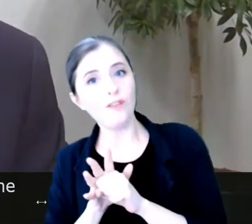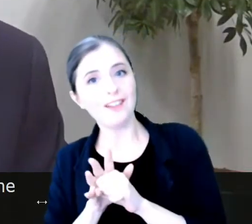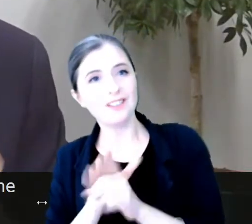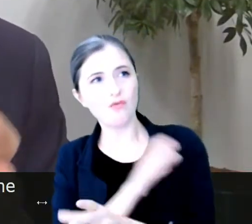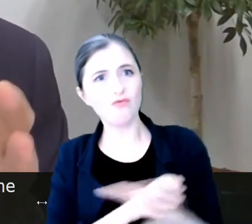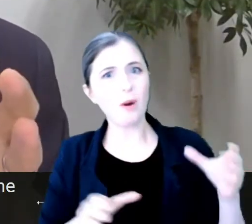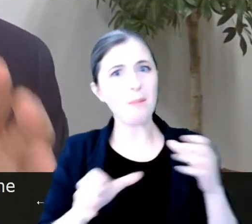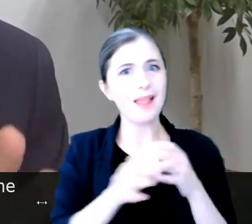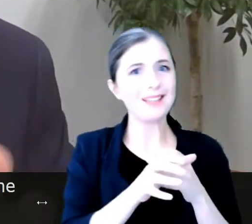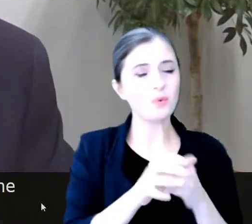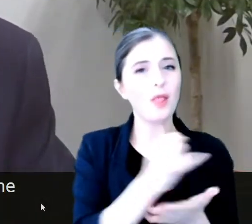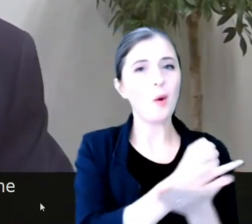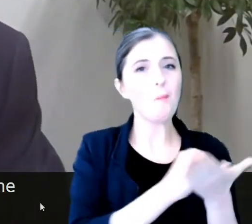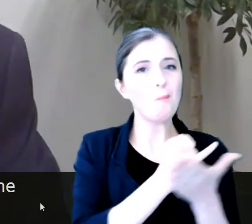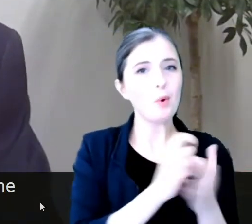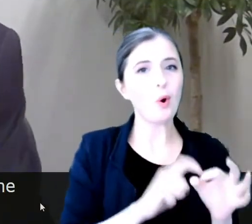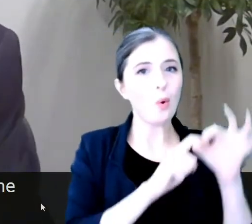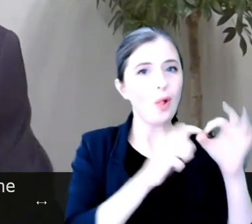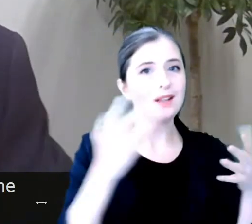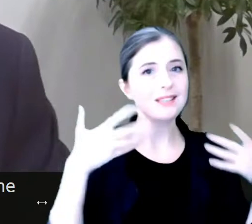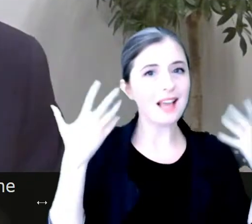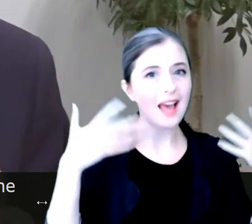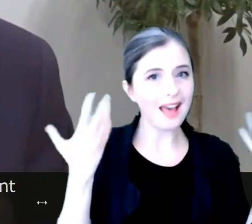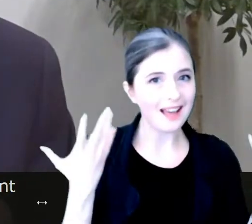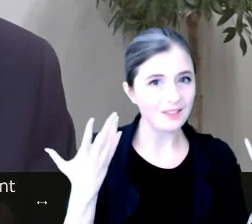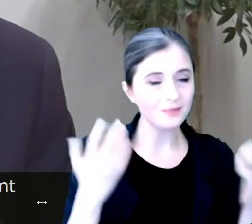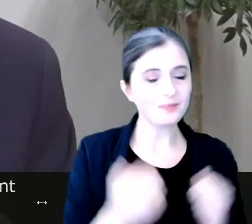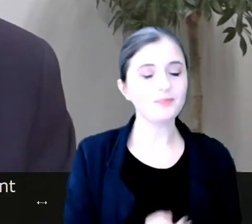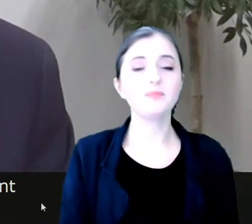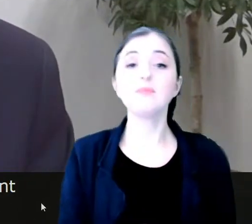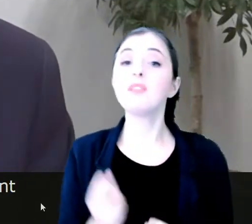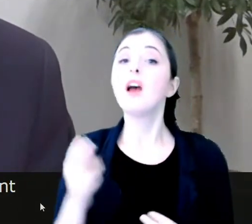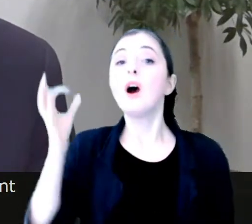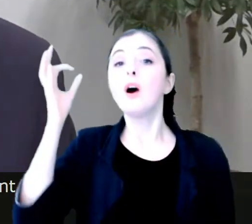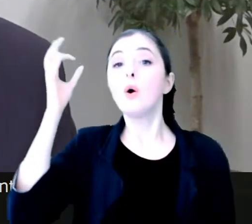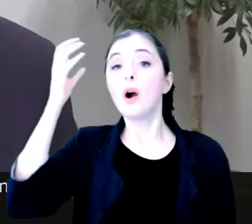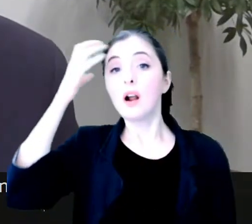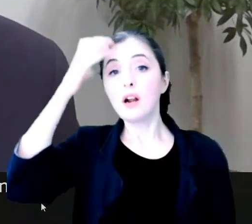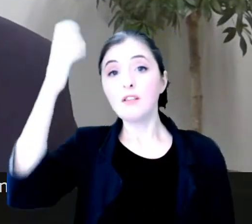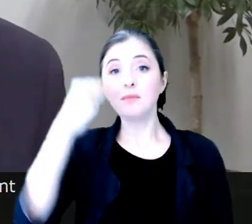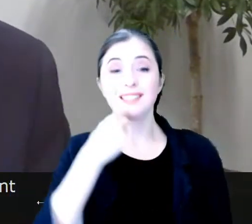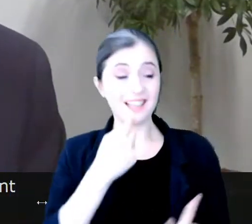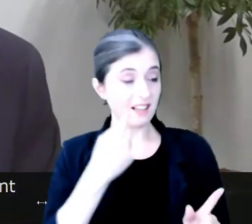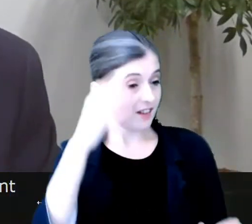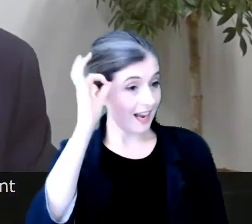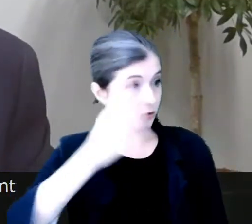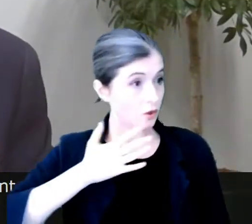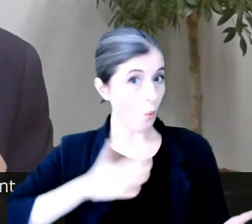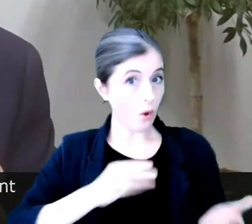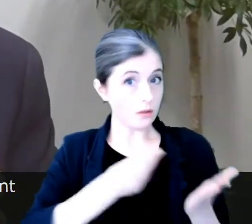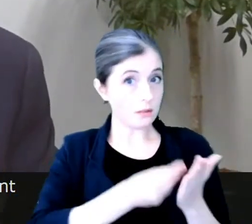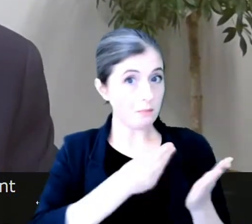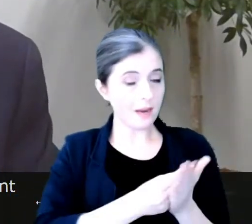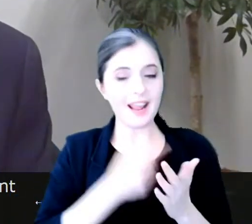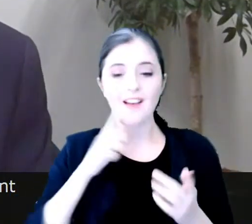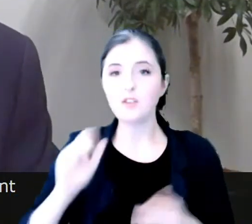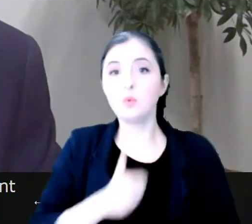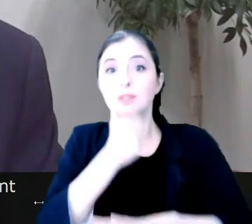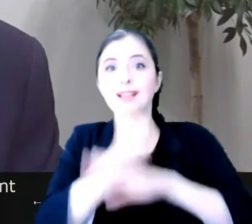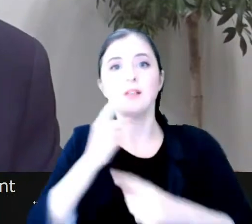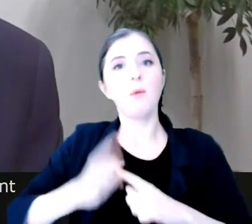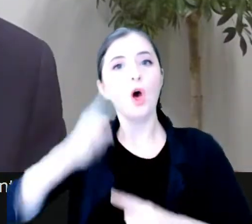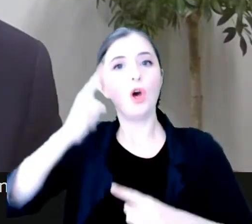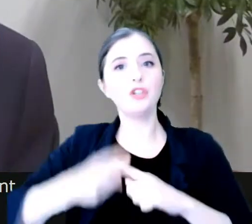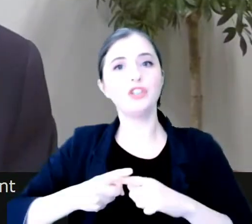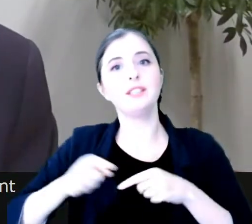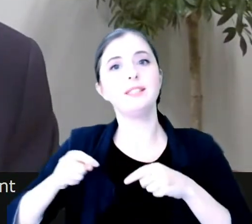government said if the council wants to get the money from the government, they must bring in these schemes urgently. And that's why when a Conservative member